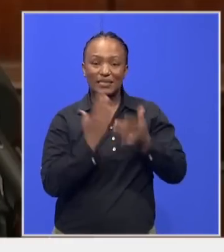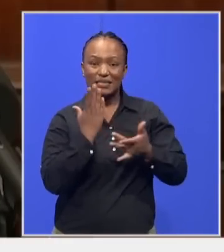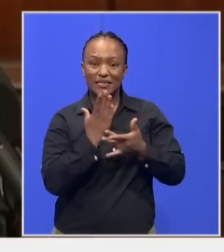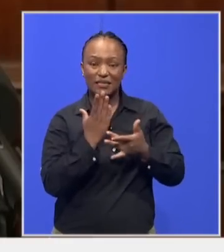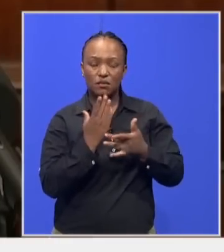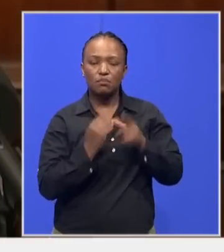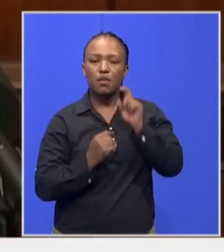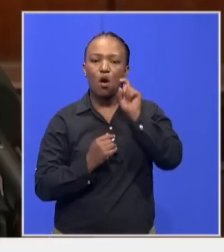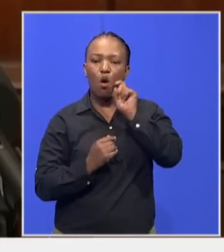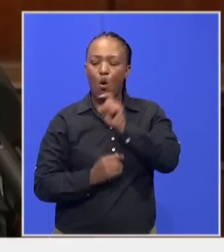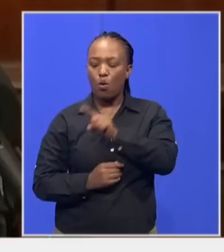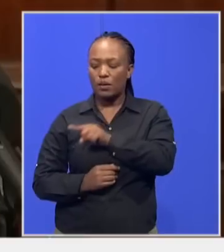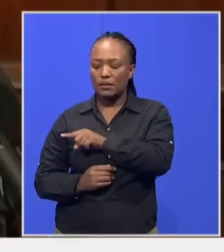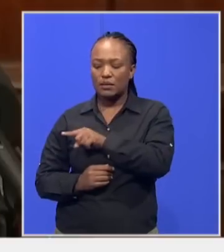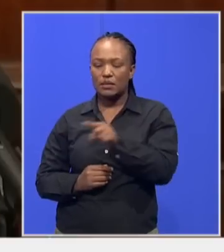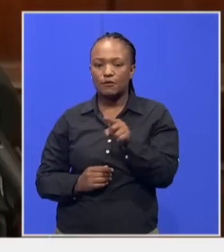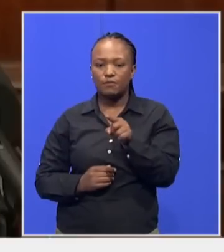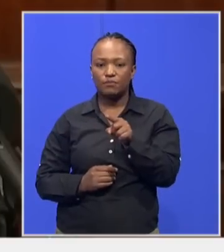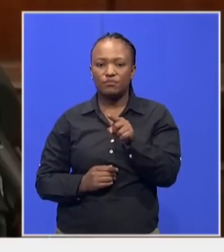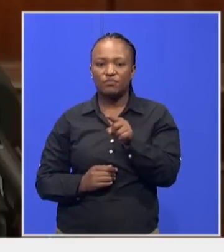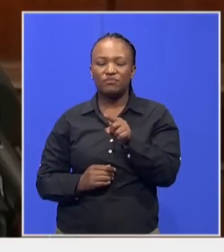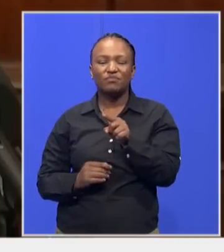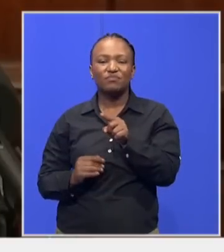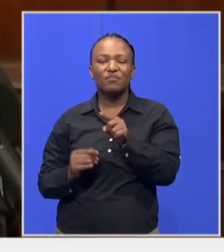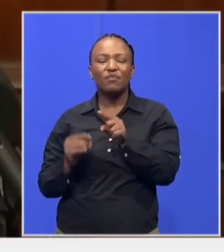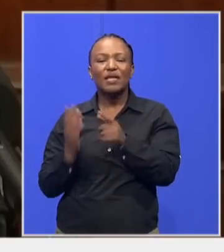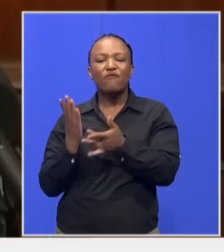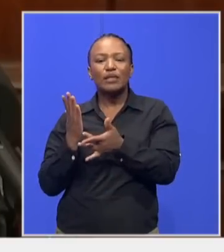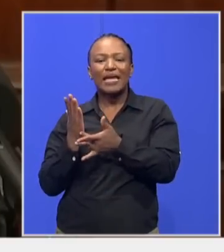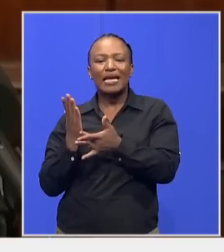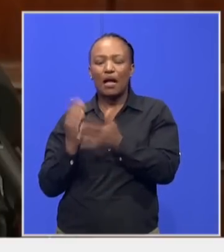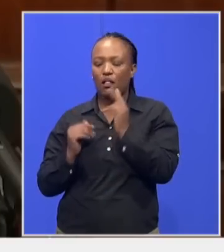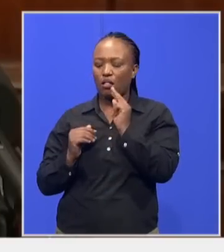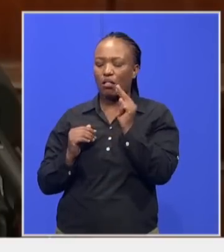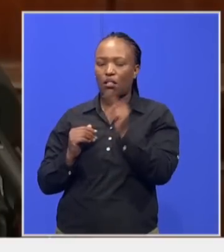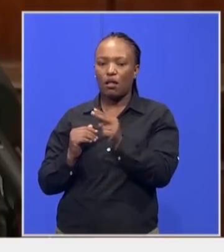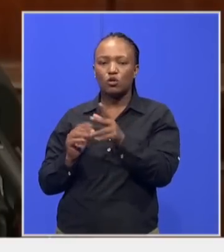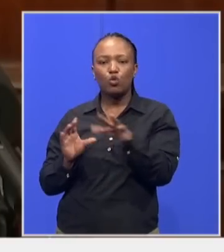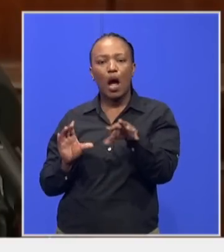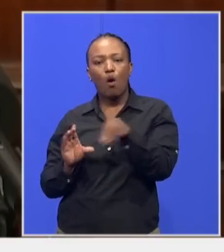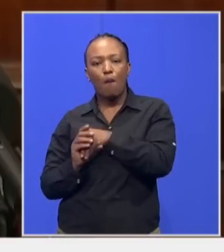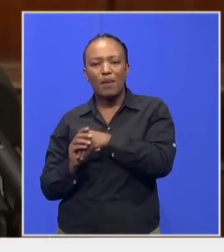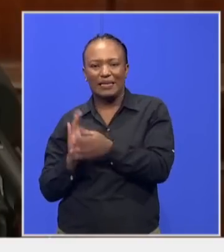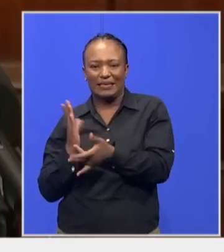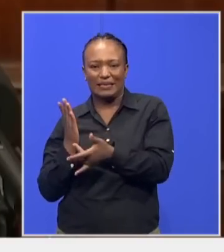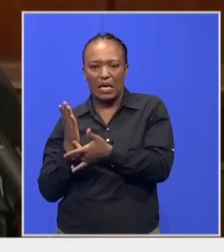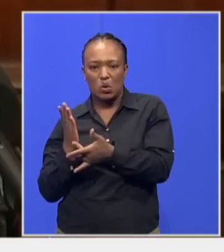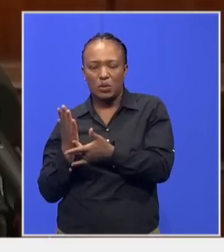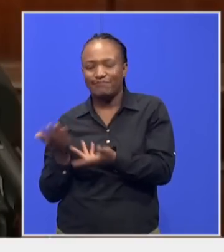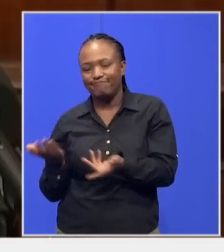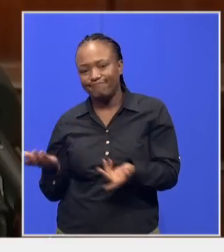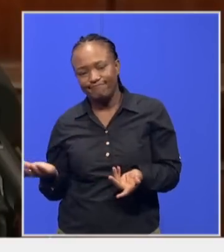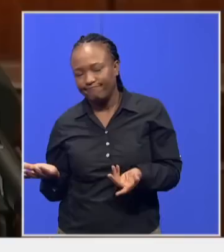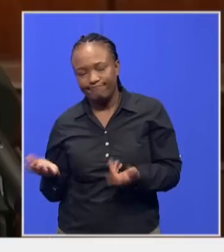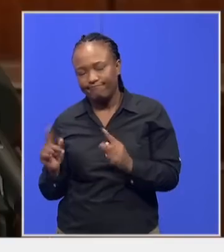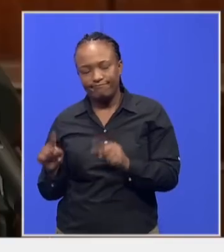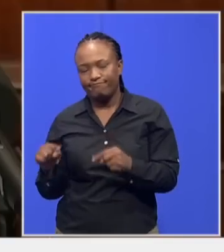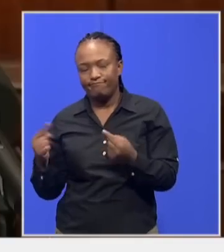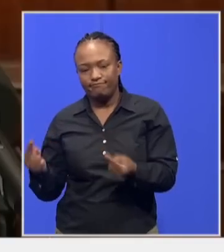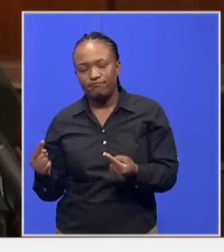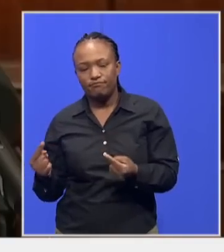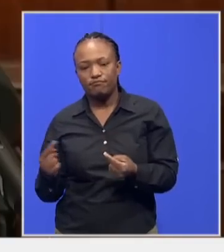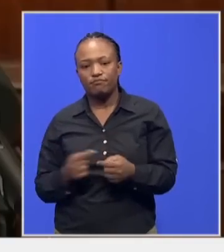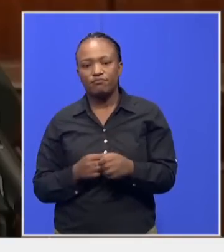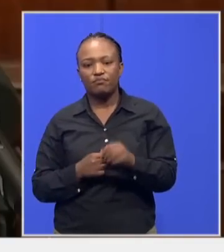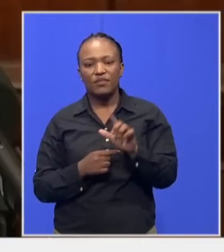old power stations are not designed from a technical point of view to accommodate that component. And therefore it means that your FGD is not